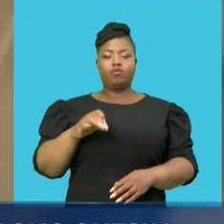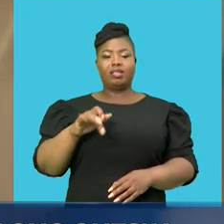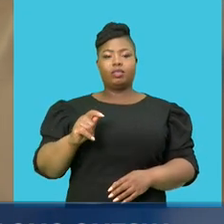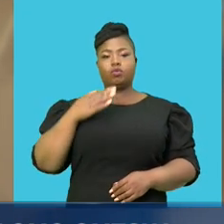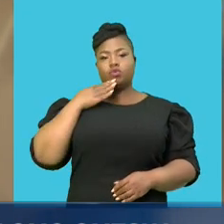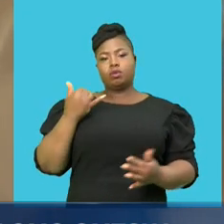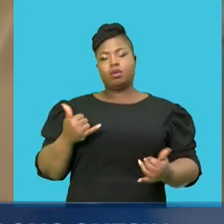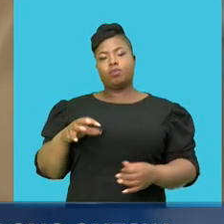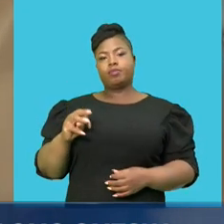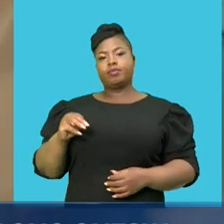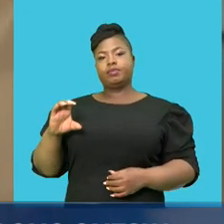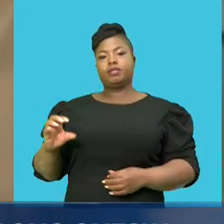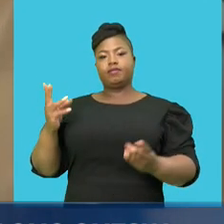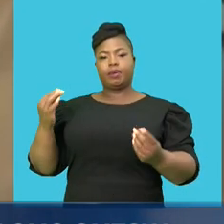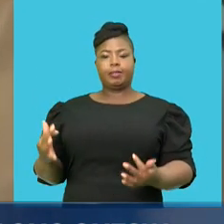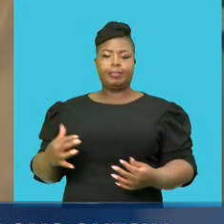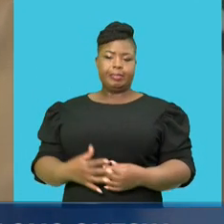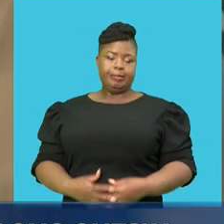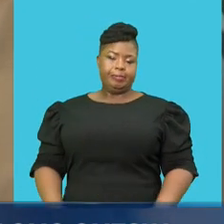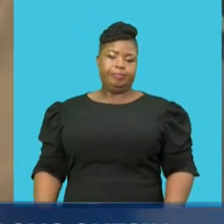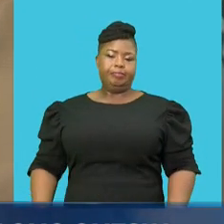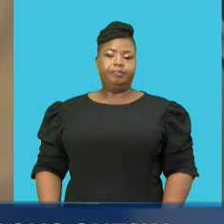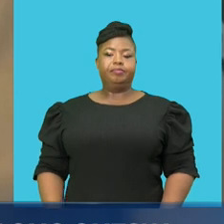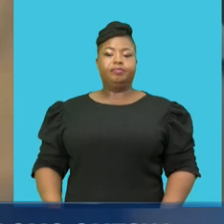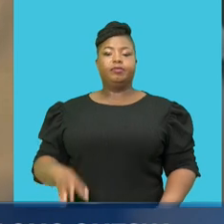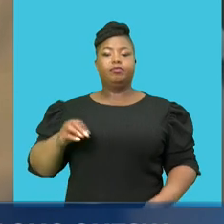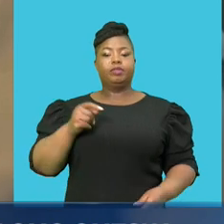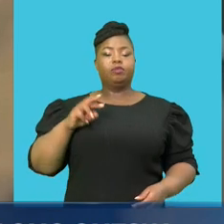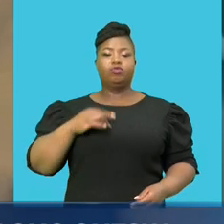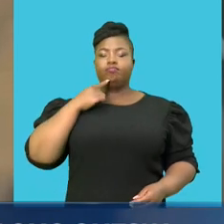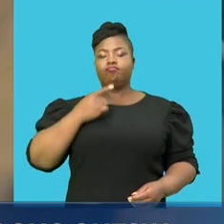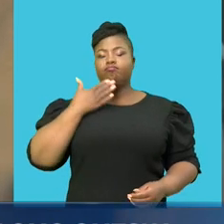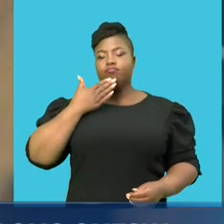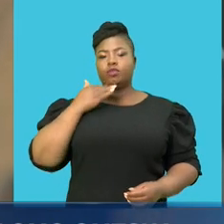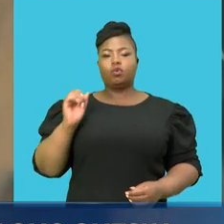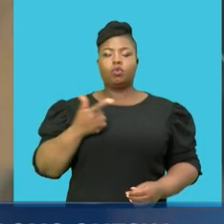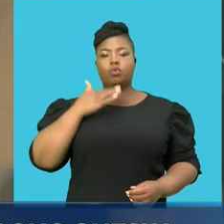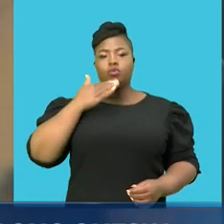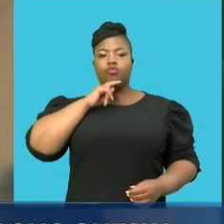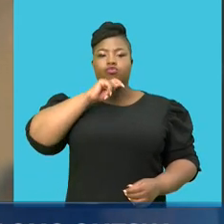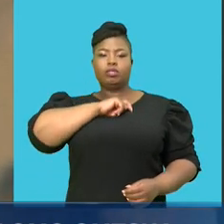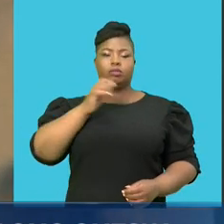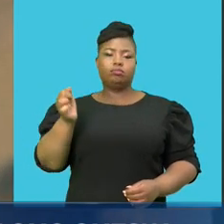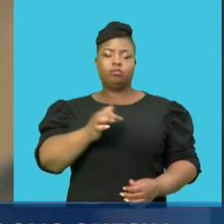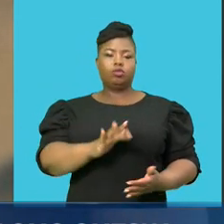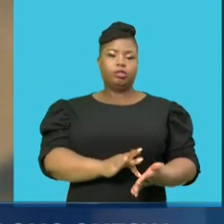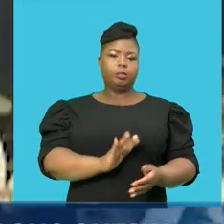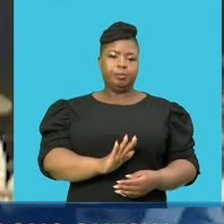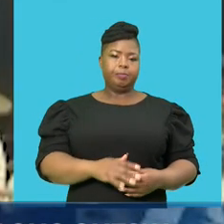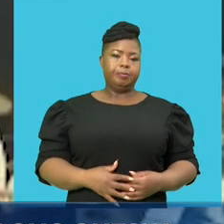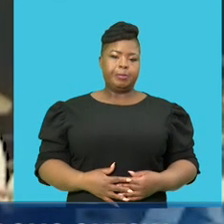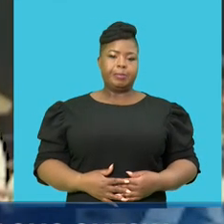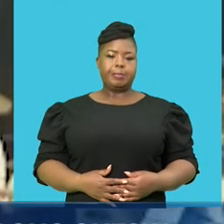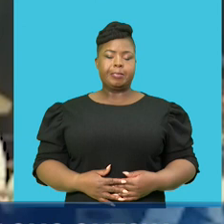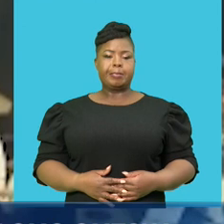lem teembo kwa ke njigalanga na mtlanche. Kondlaam.